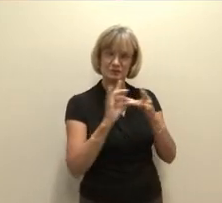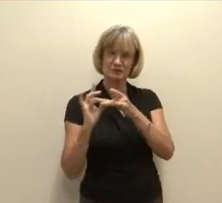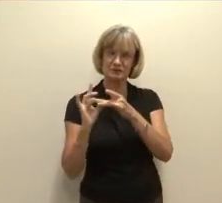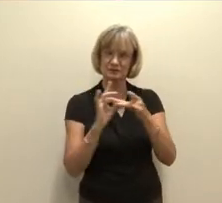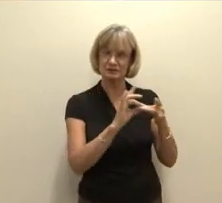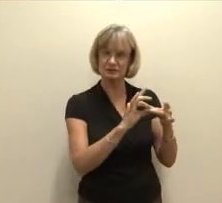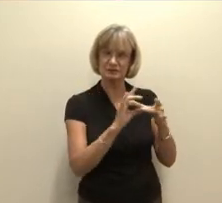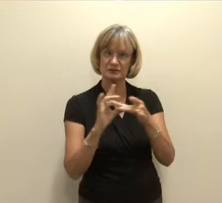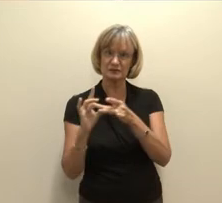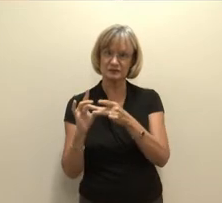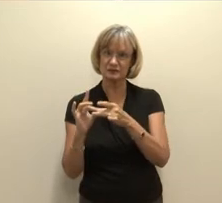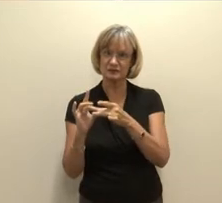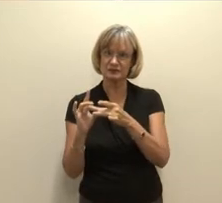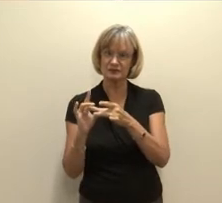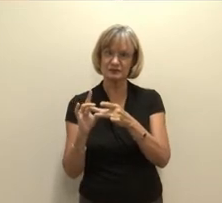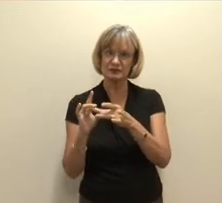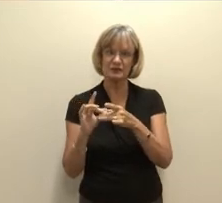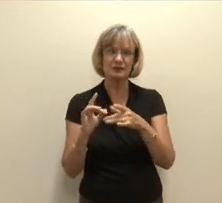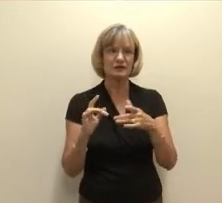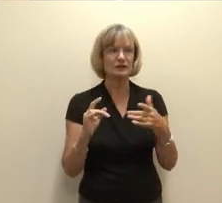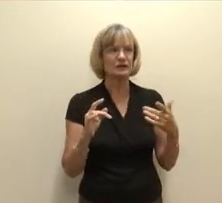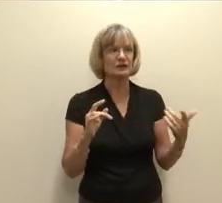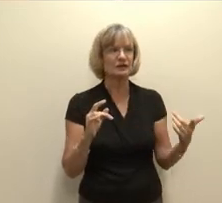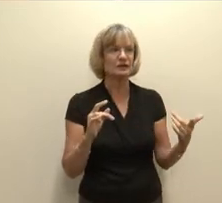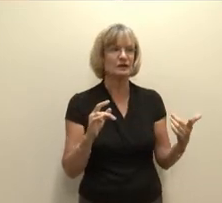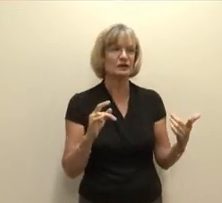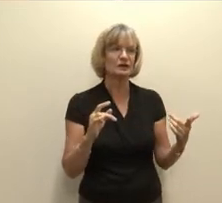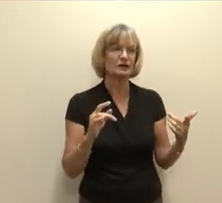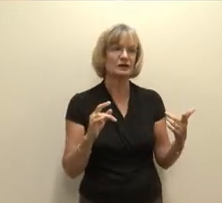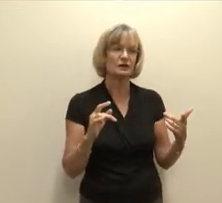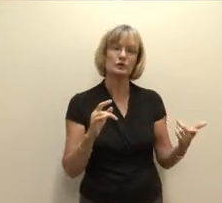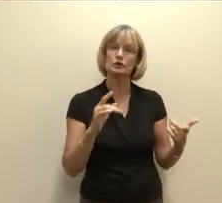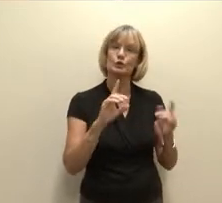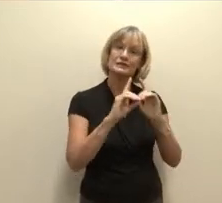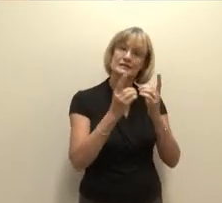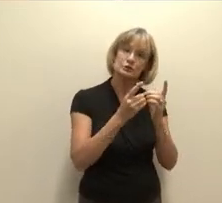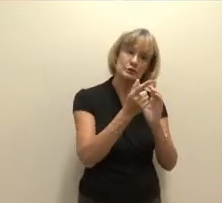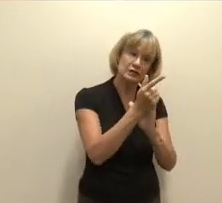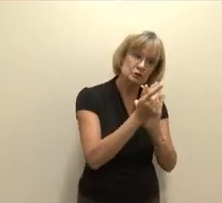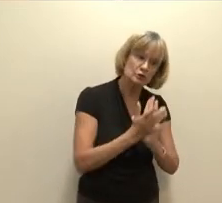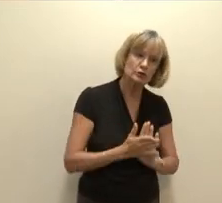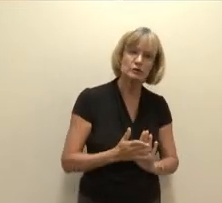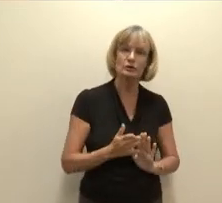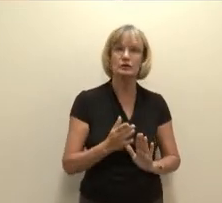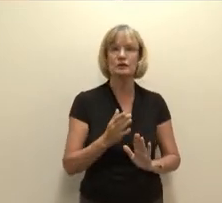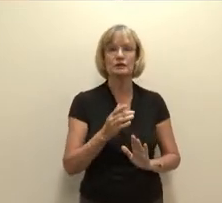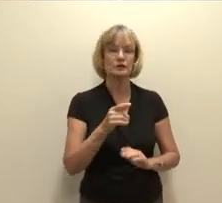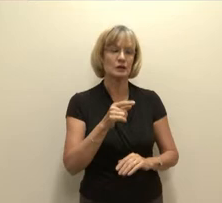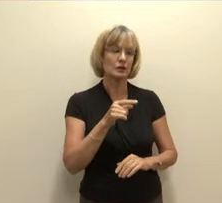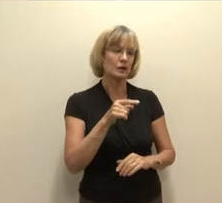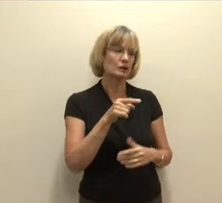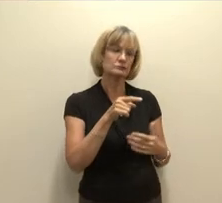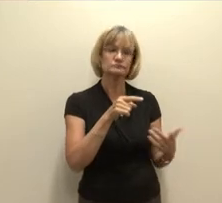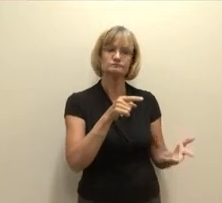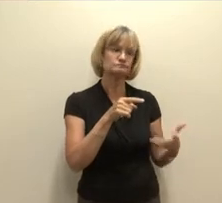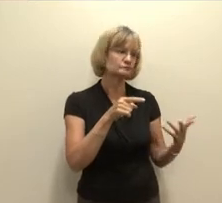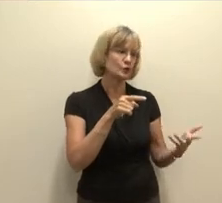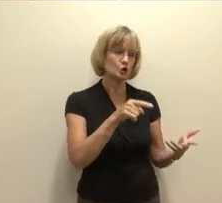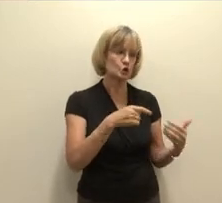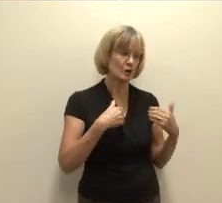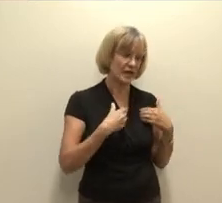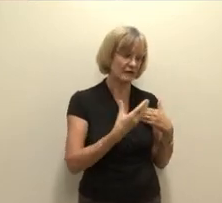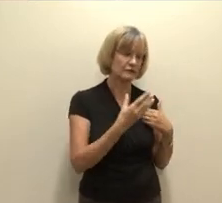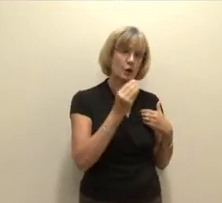a district as an attorney, when you have personal business dealings, that is owning a home that is rented out as